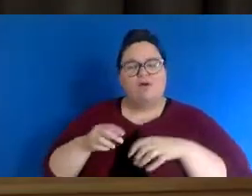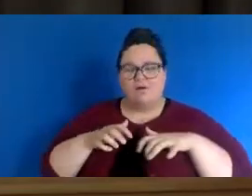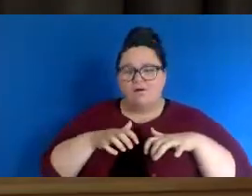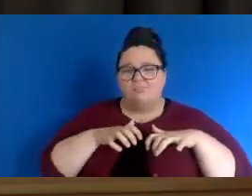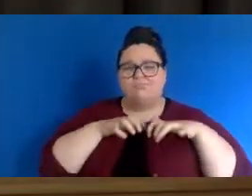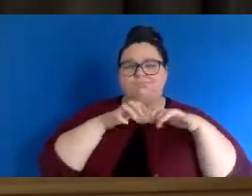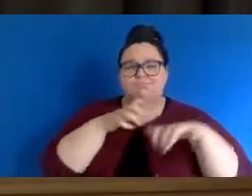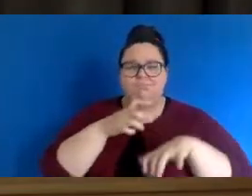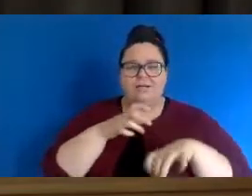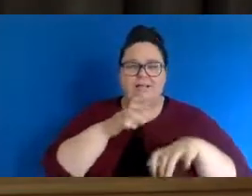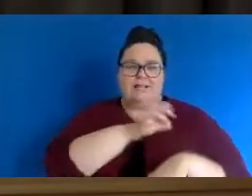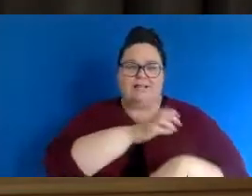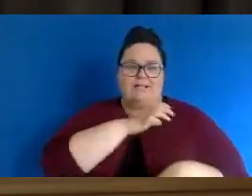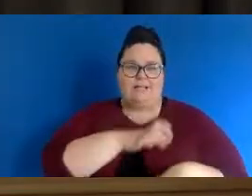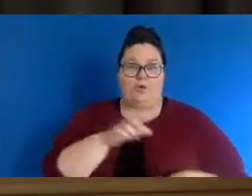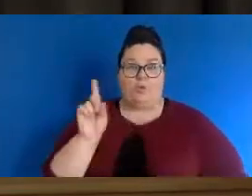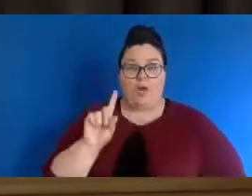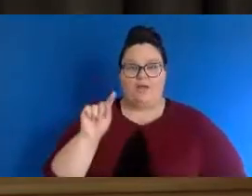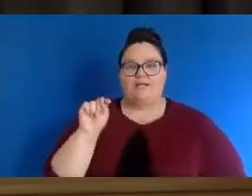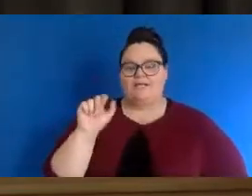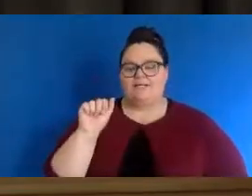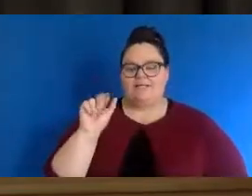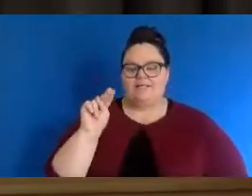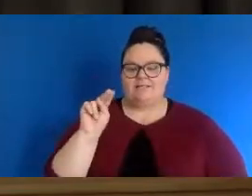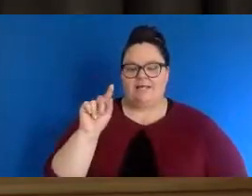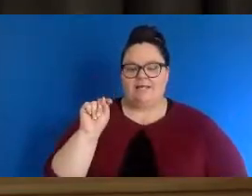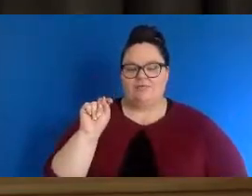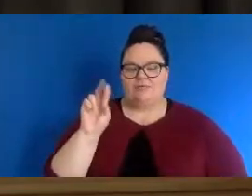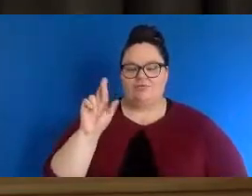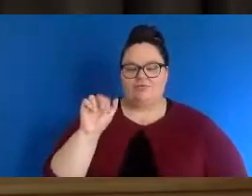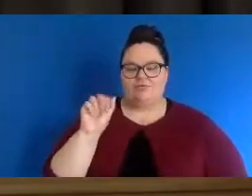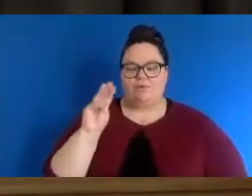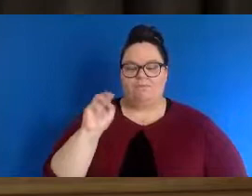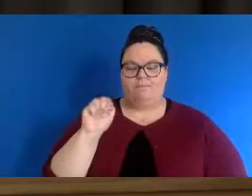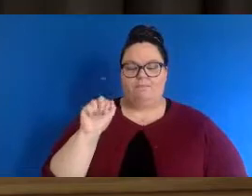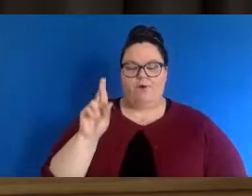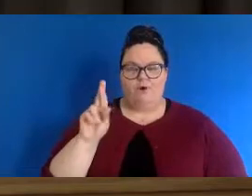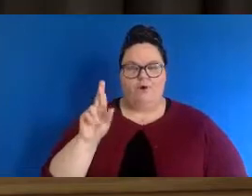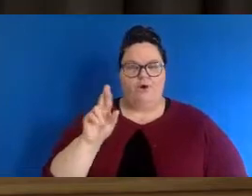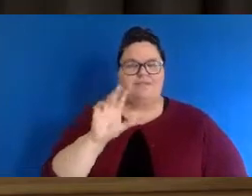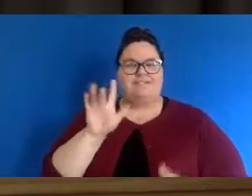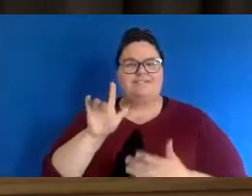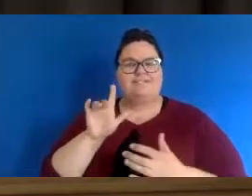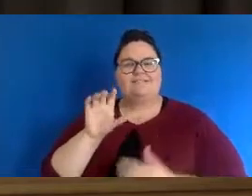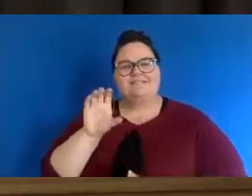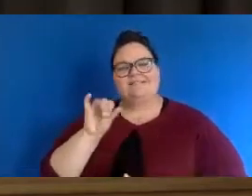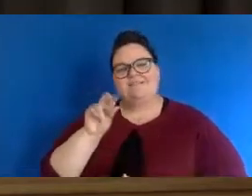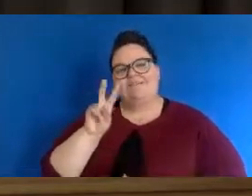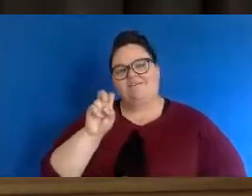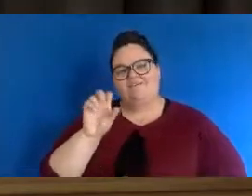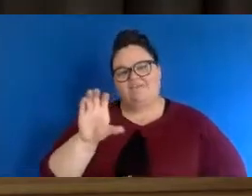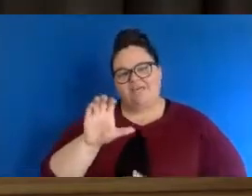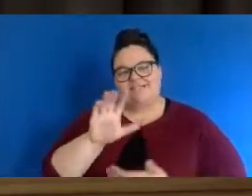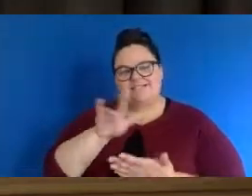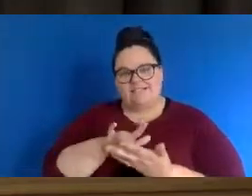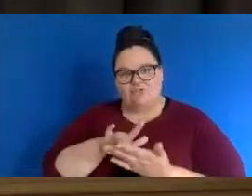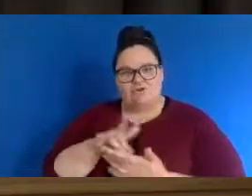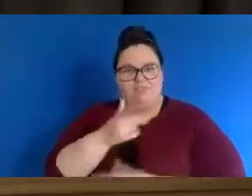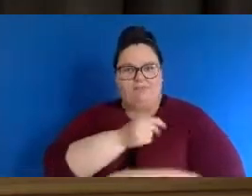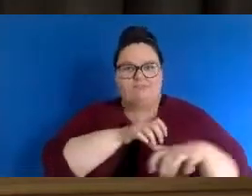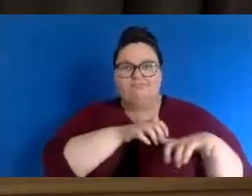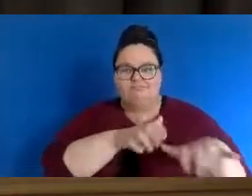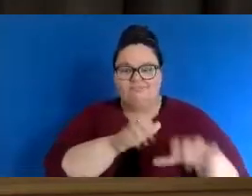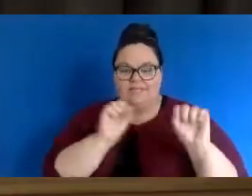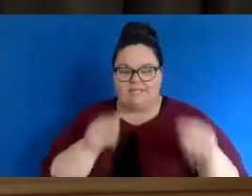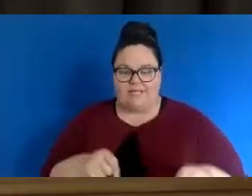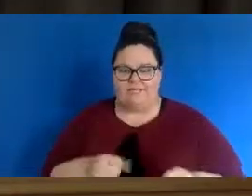clinic at the Tantramar Civic Centre. I want to thank everyone working hard at Regional Health Authority clinics and